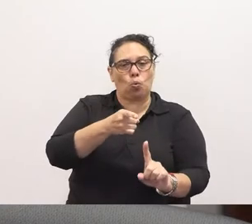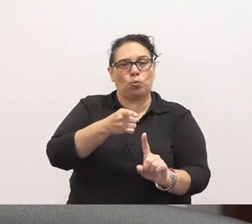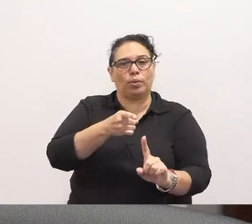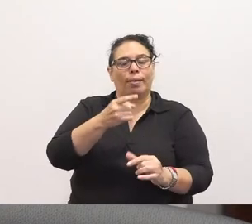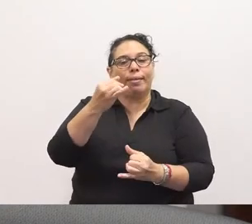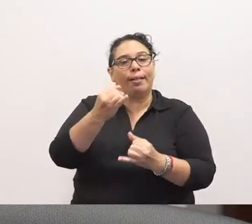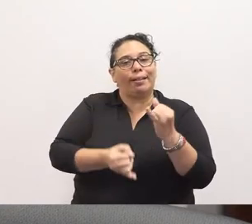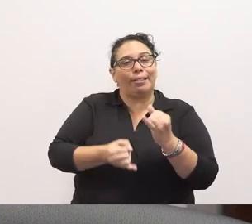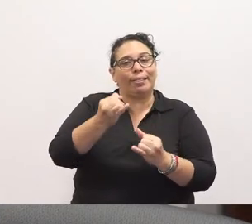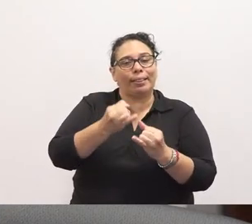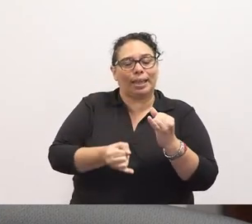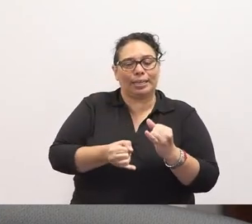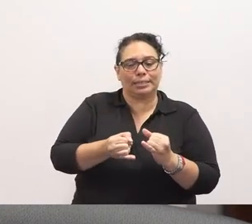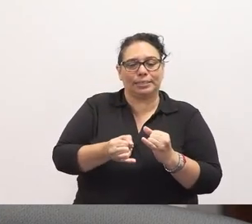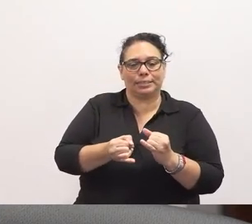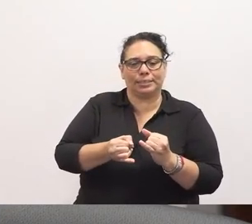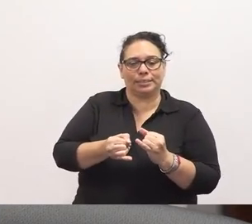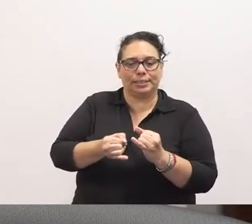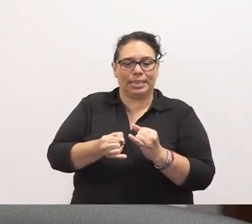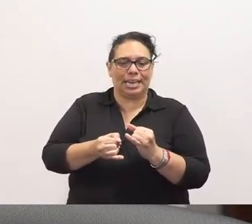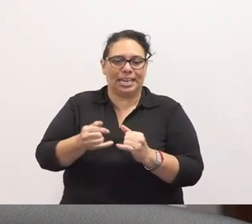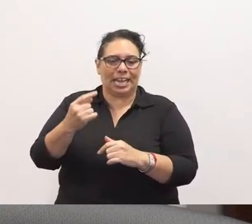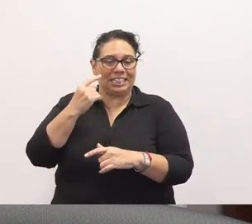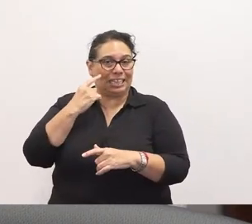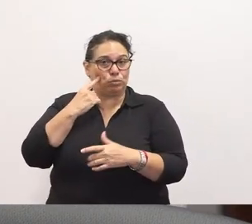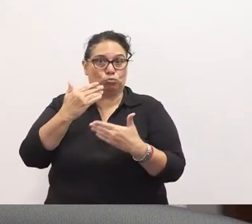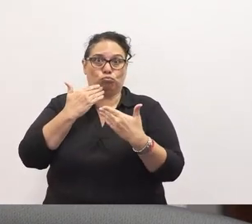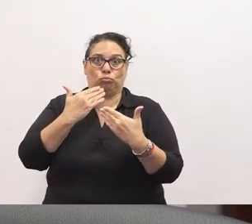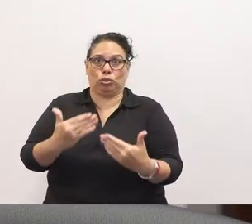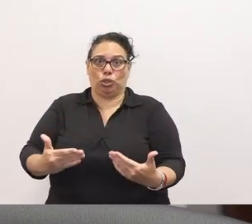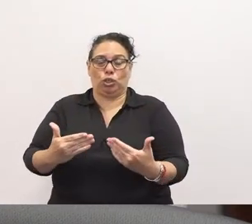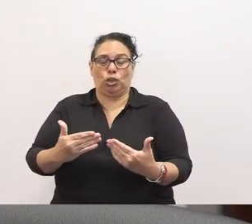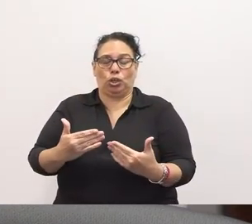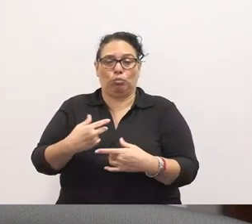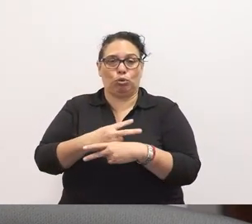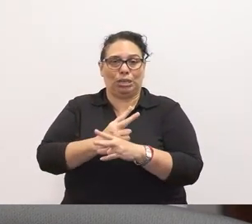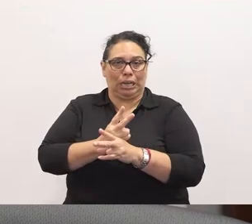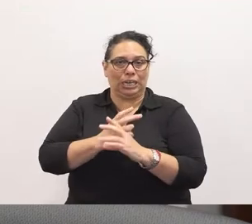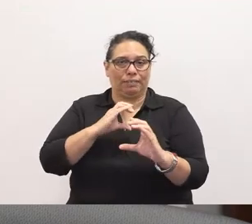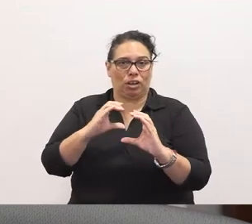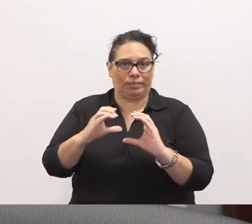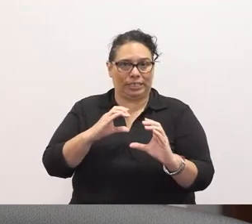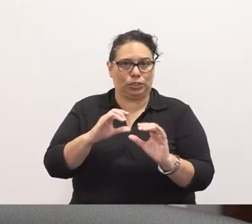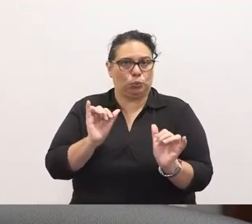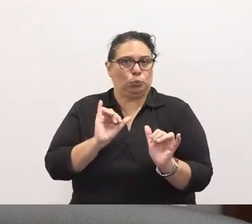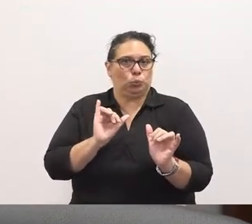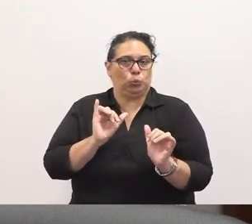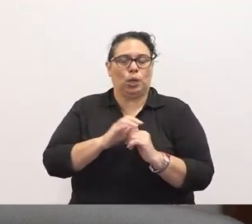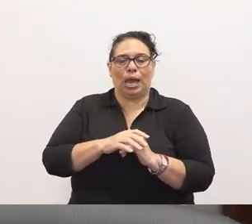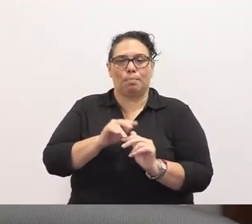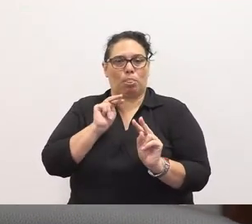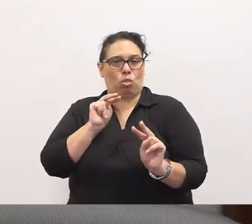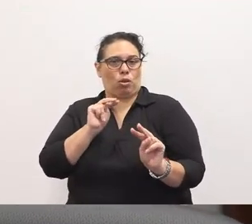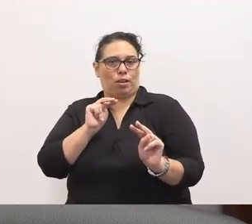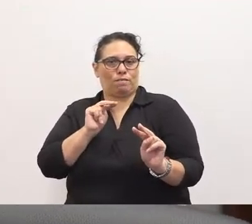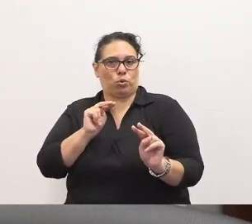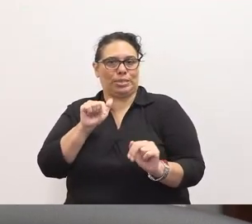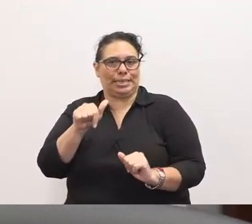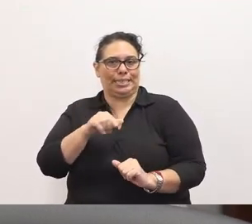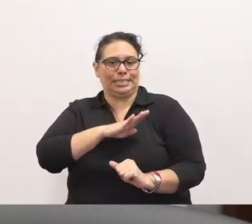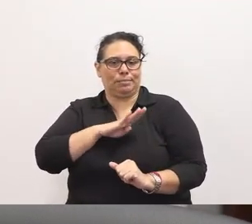then lastly, I too think we had a really good, productive conversation. So I'm looking forward to this